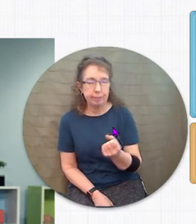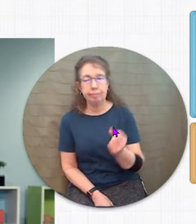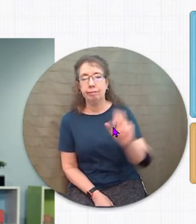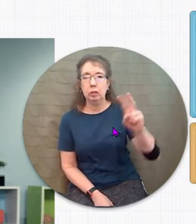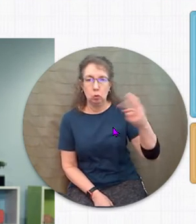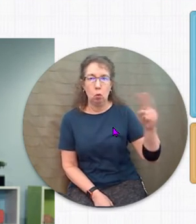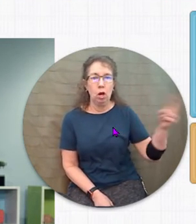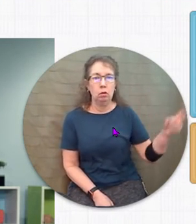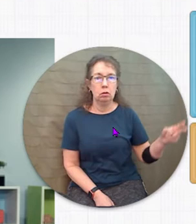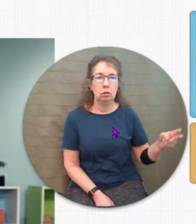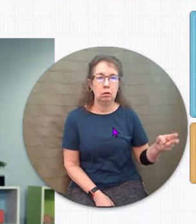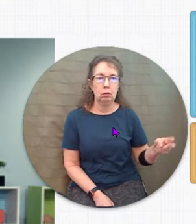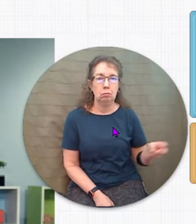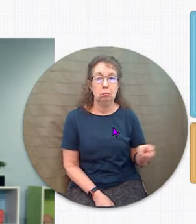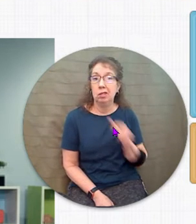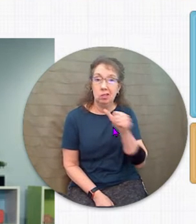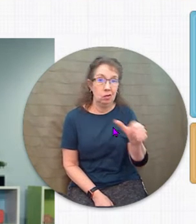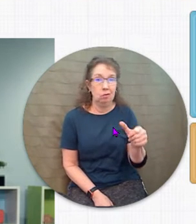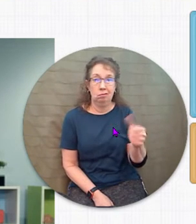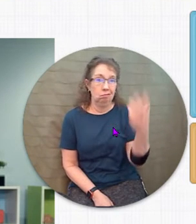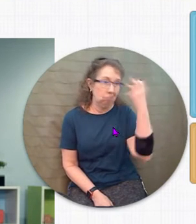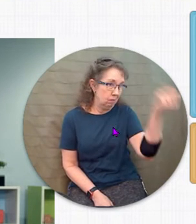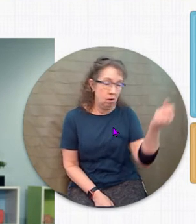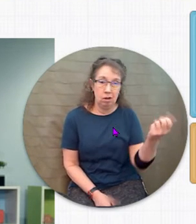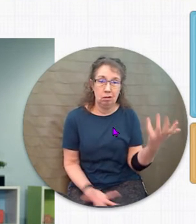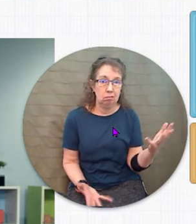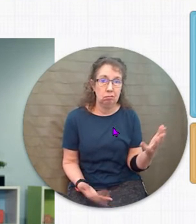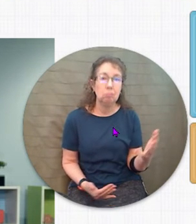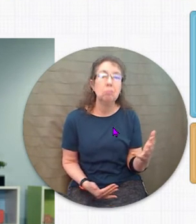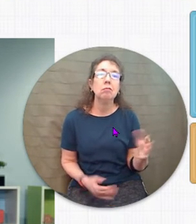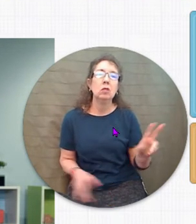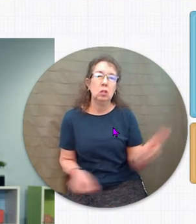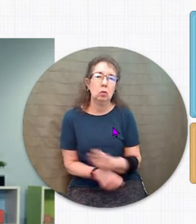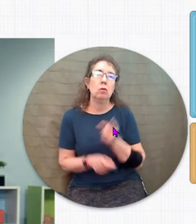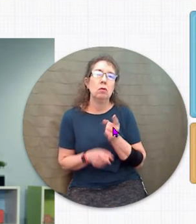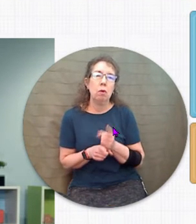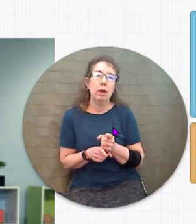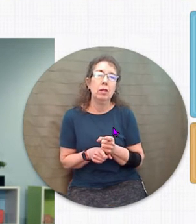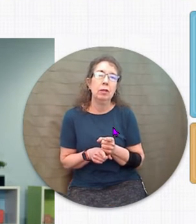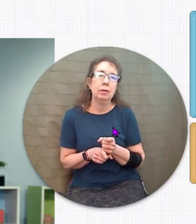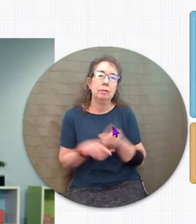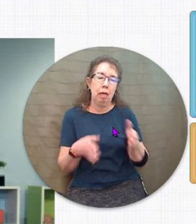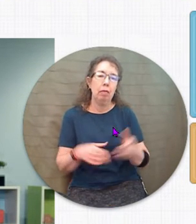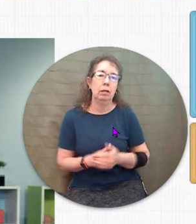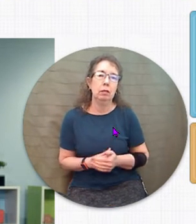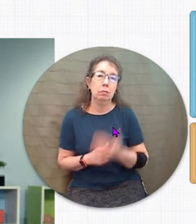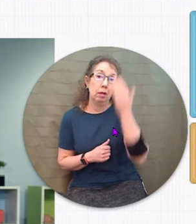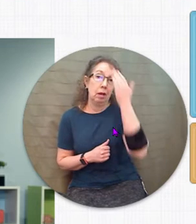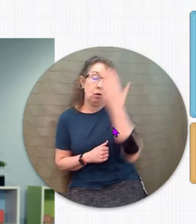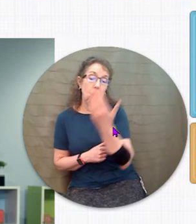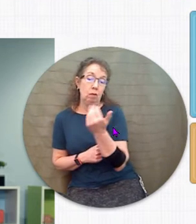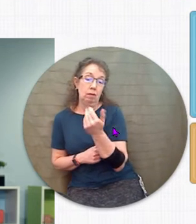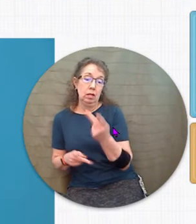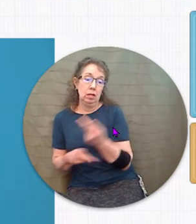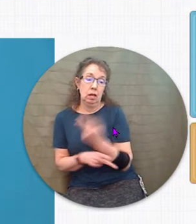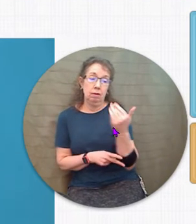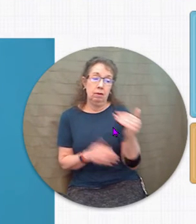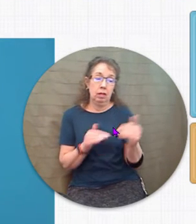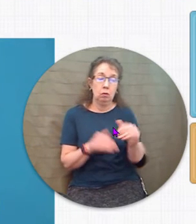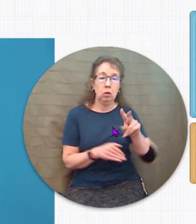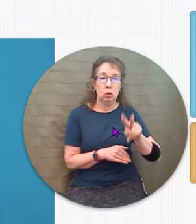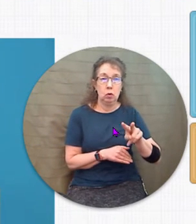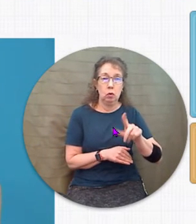can go through the standard algorithm if you like. But I know that 15 times 15 is 225. All